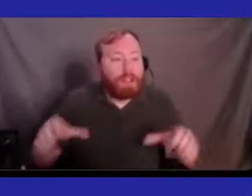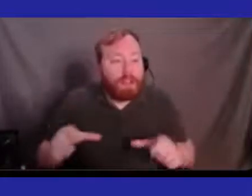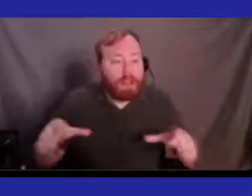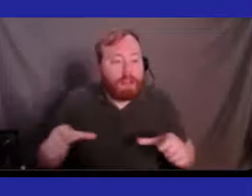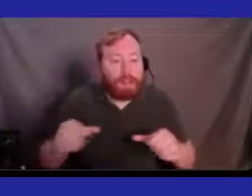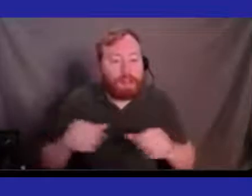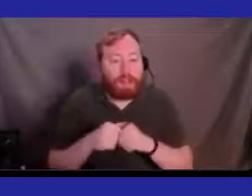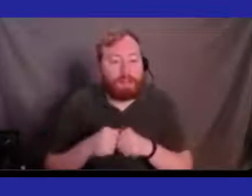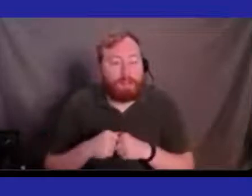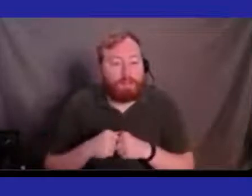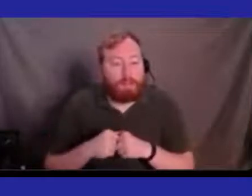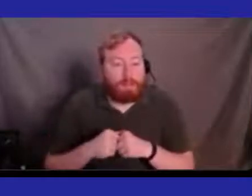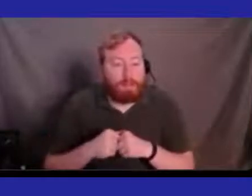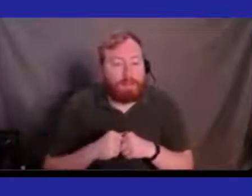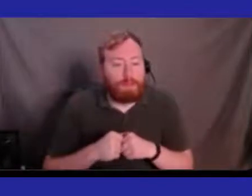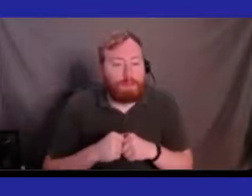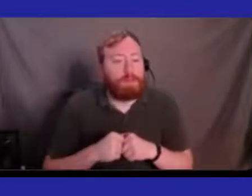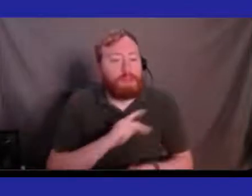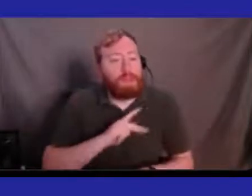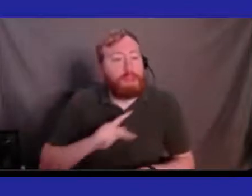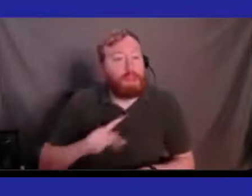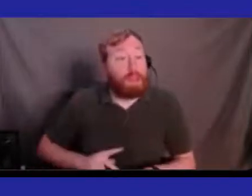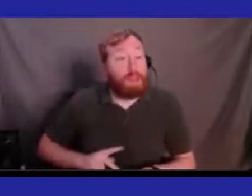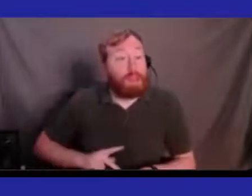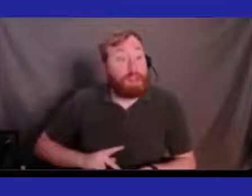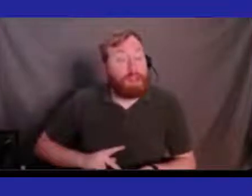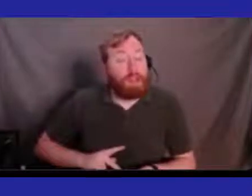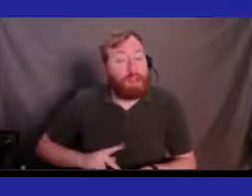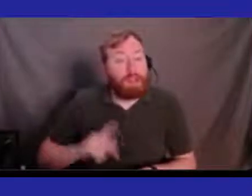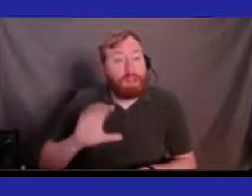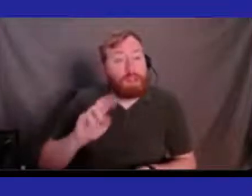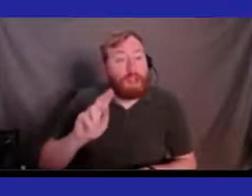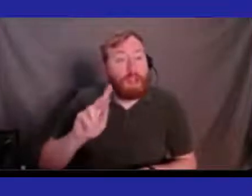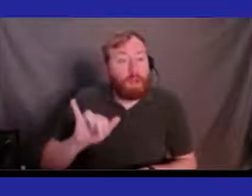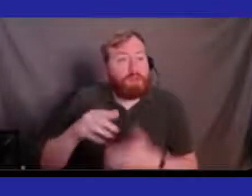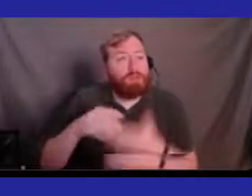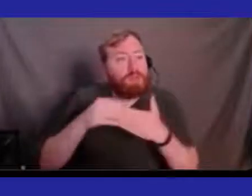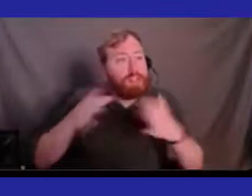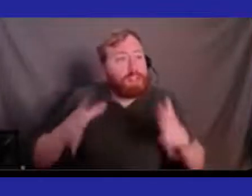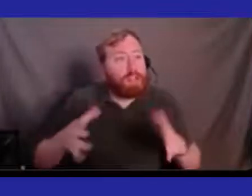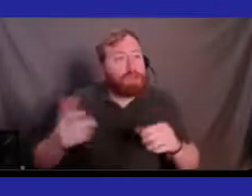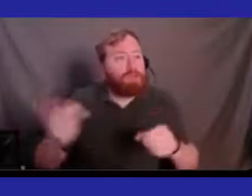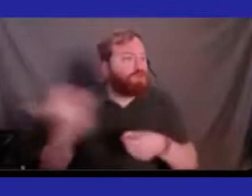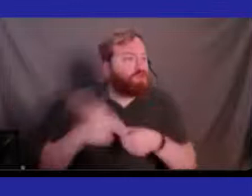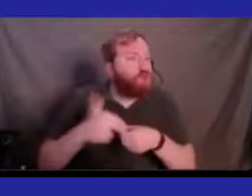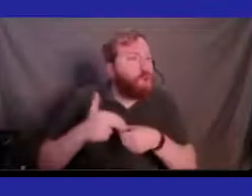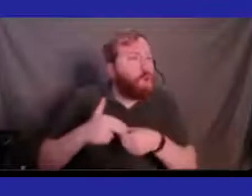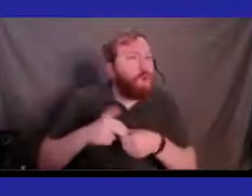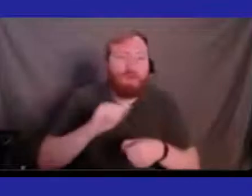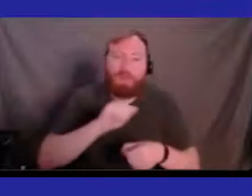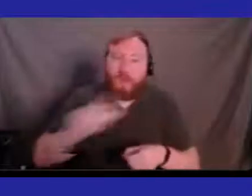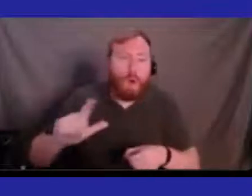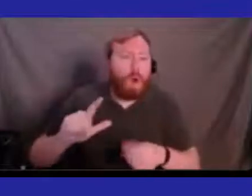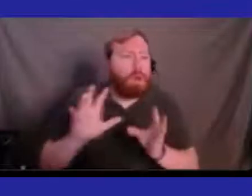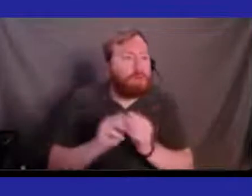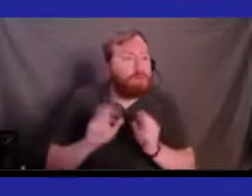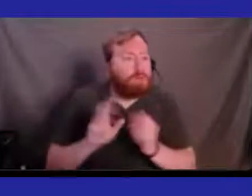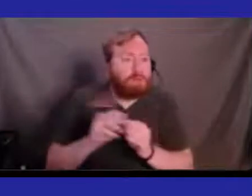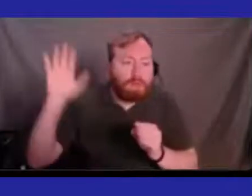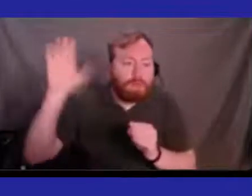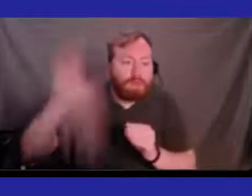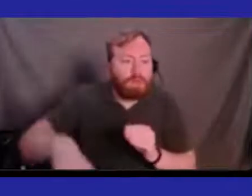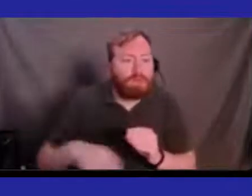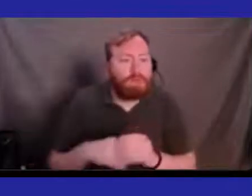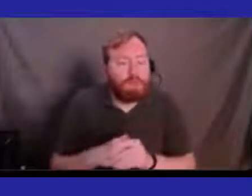at Kings County, the leadership is at all of our meetings through Mr. McLeod and the